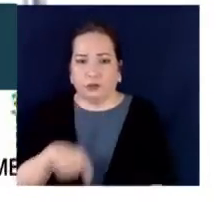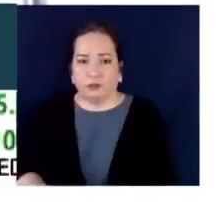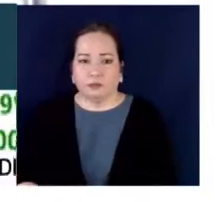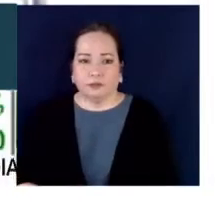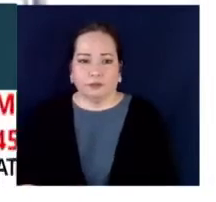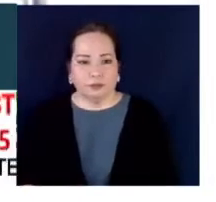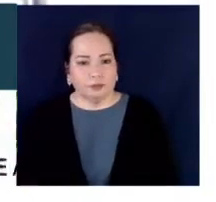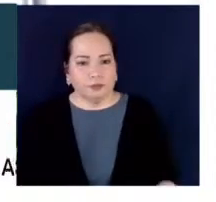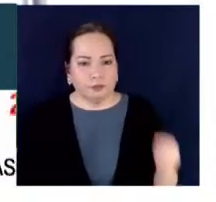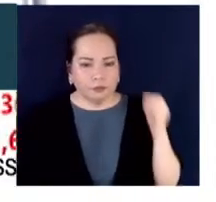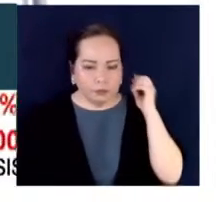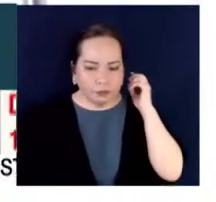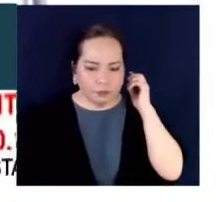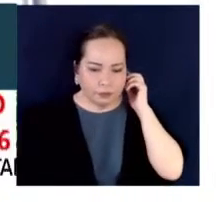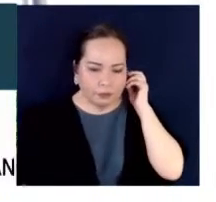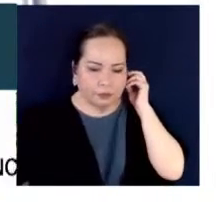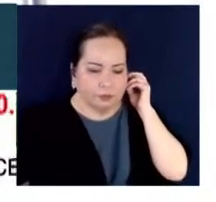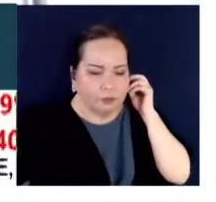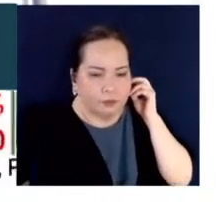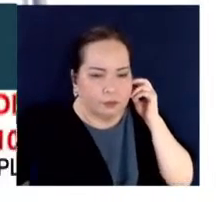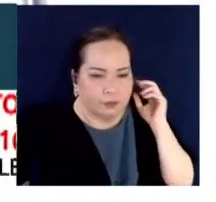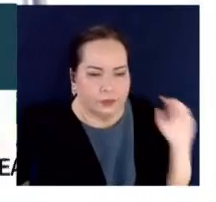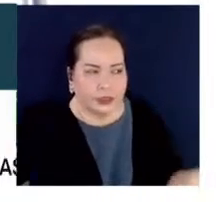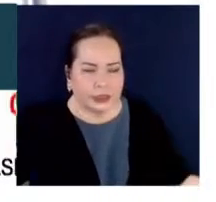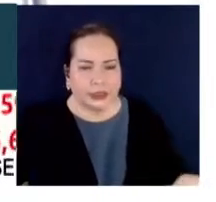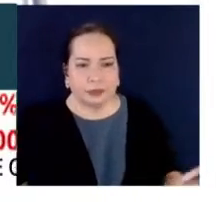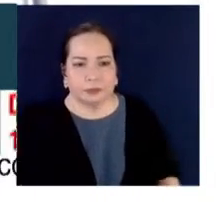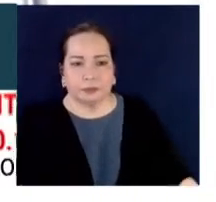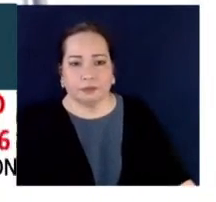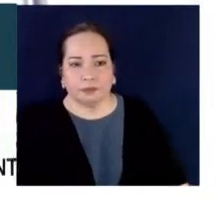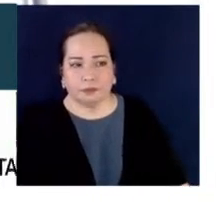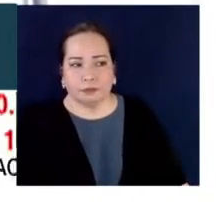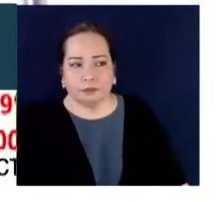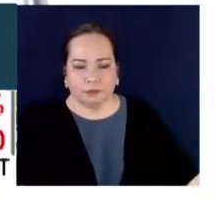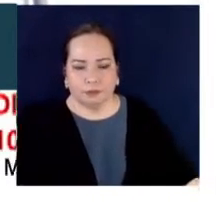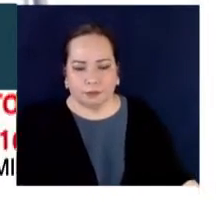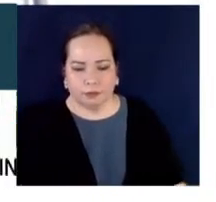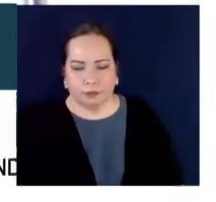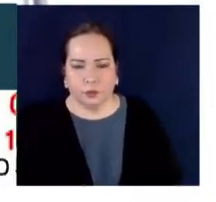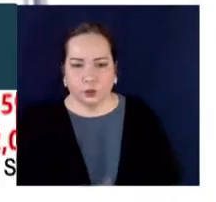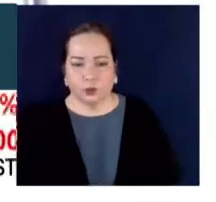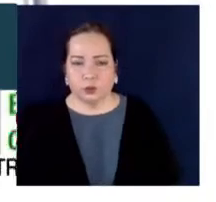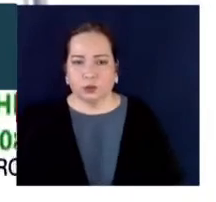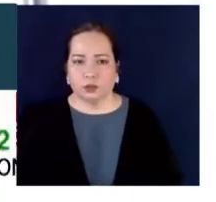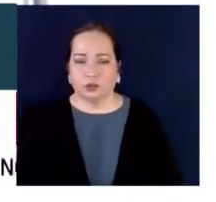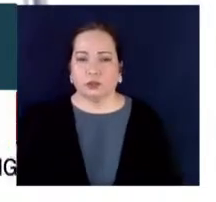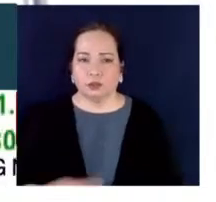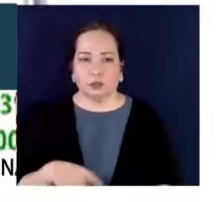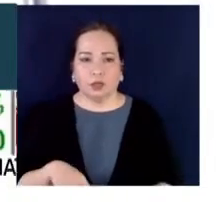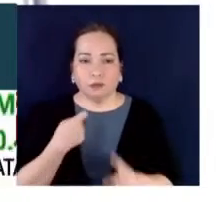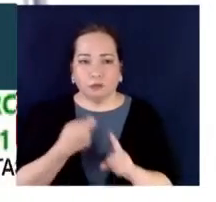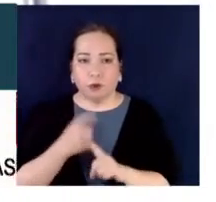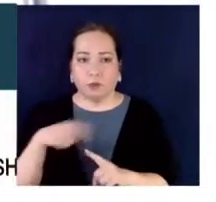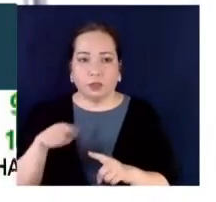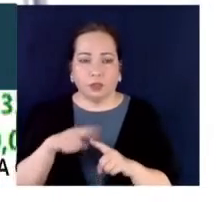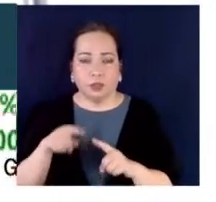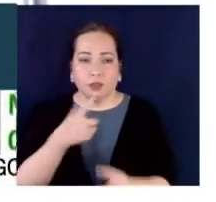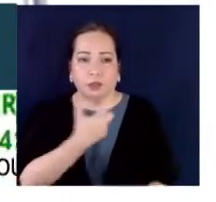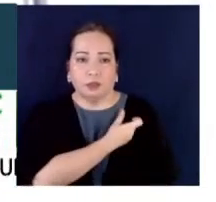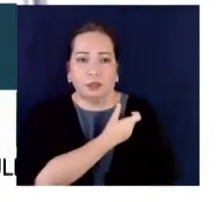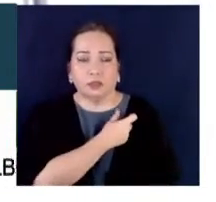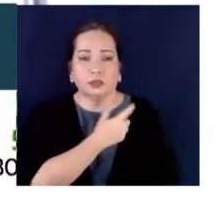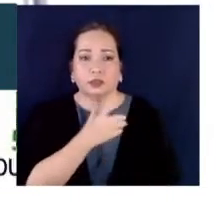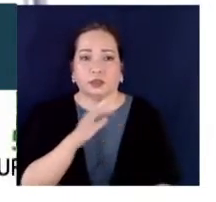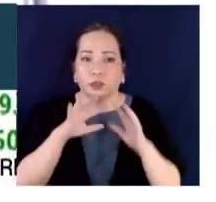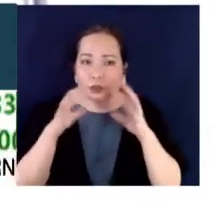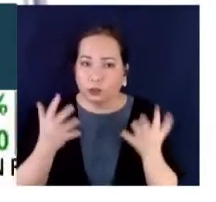because under these vaccines, no, all over the world, the private sector is not importing vaccines. It's only in the Philippines that we have offered to